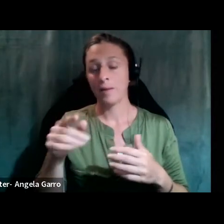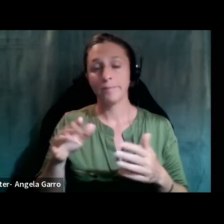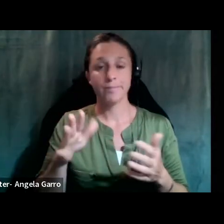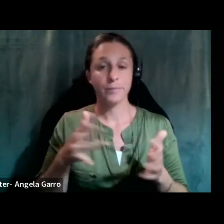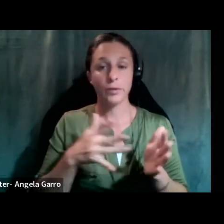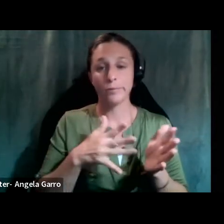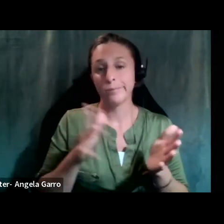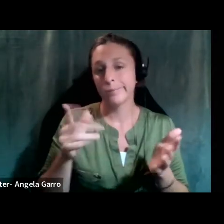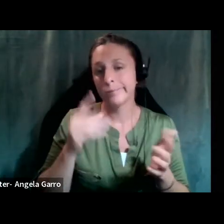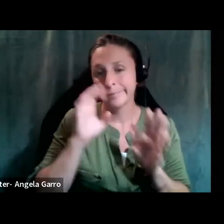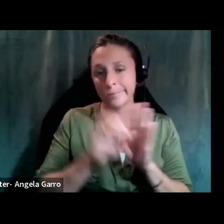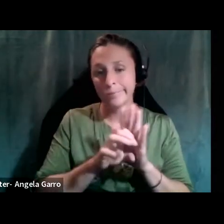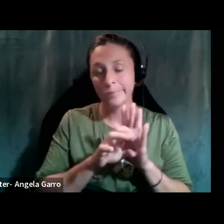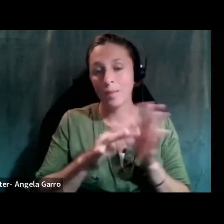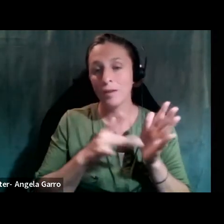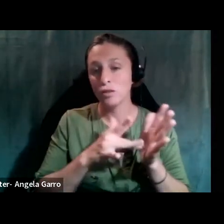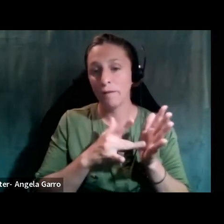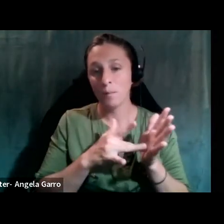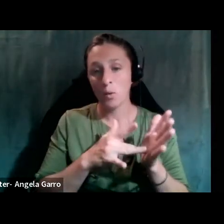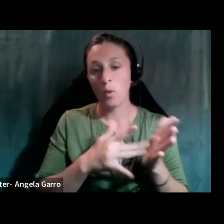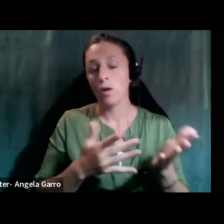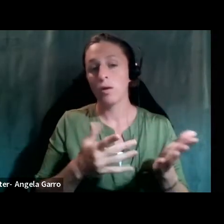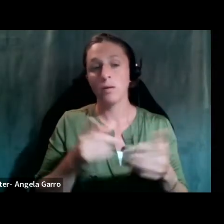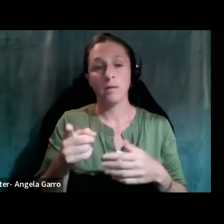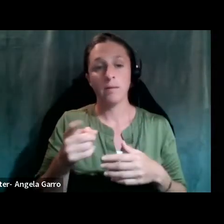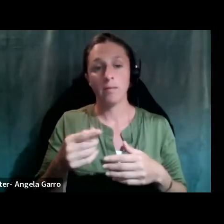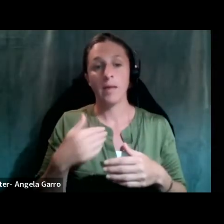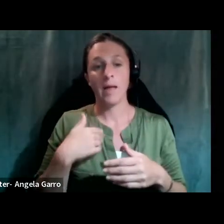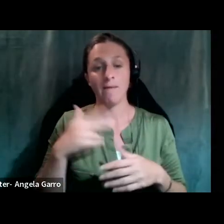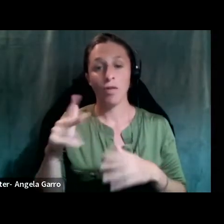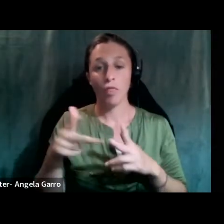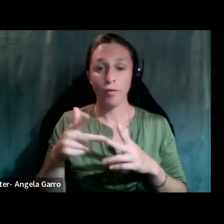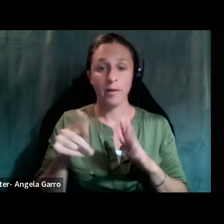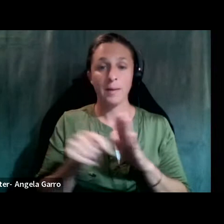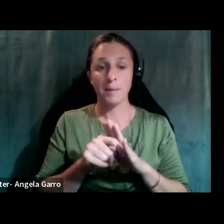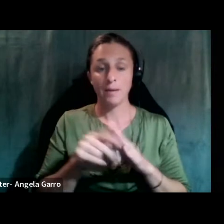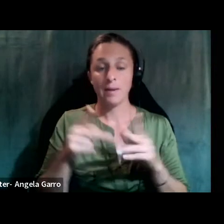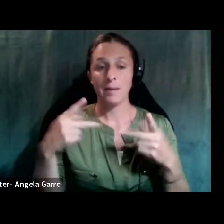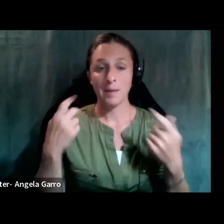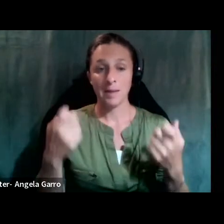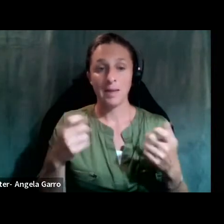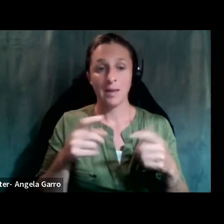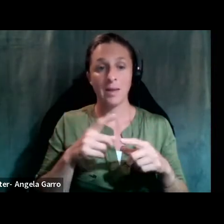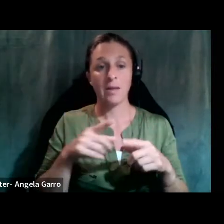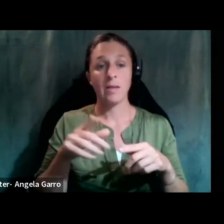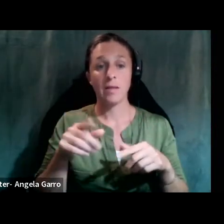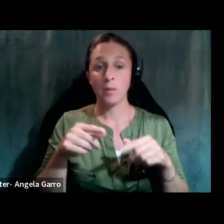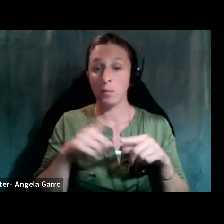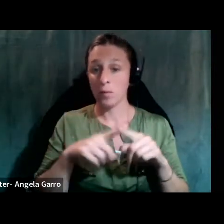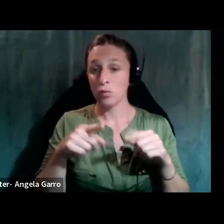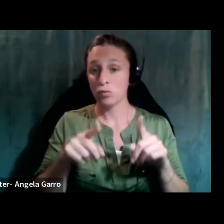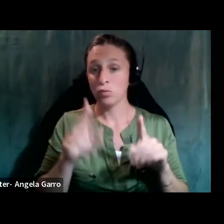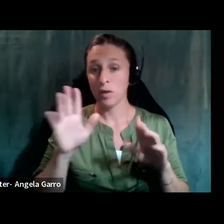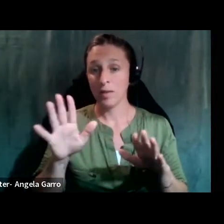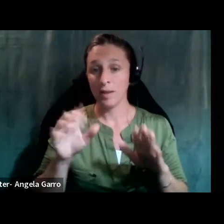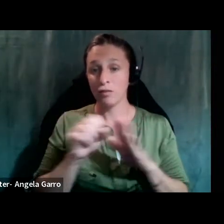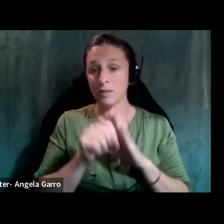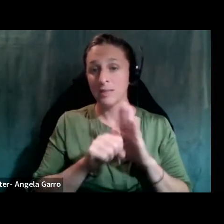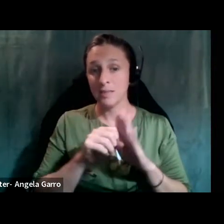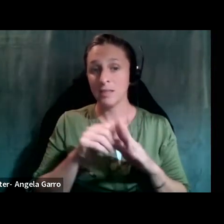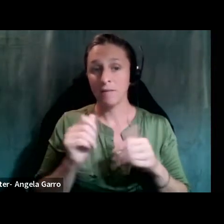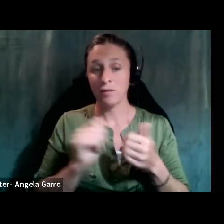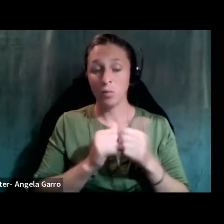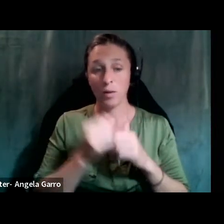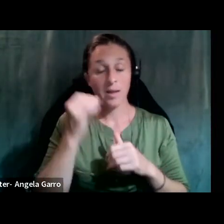this proposal, they're a sophomore, they have 3rd period PE, that during their season of sport, if it was a volleyball player